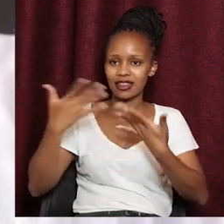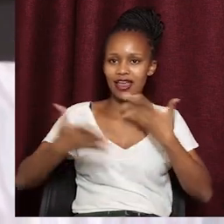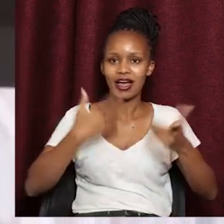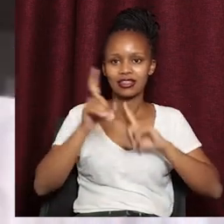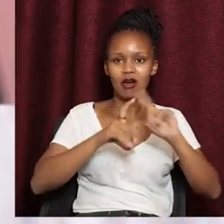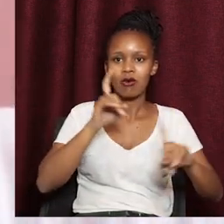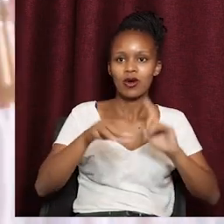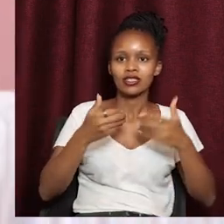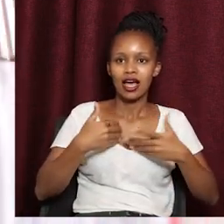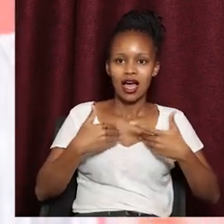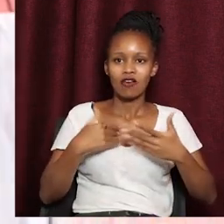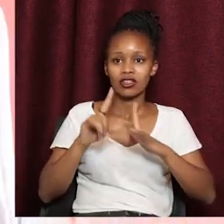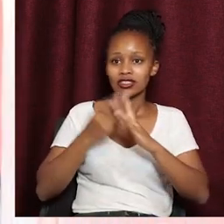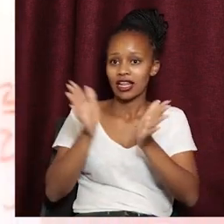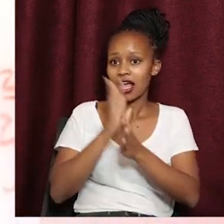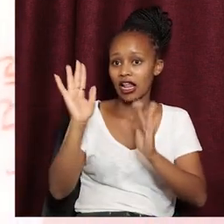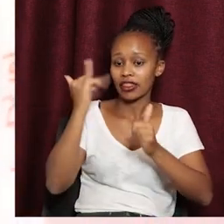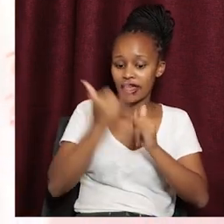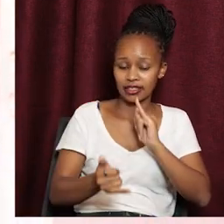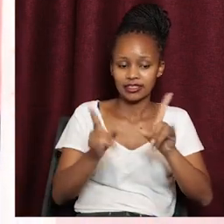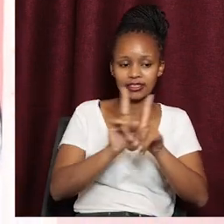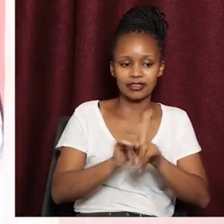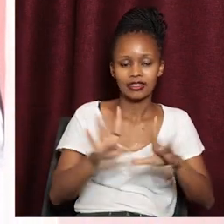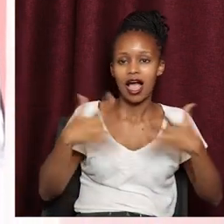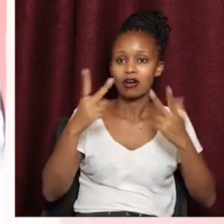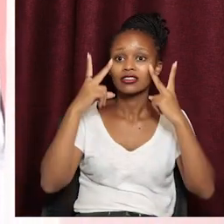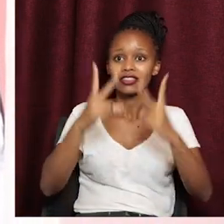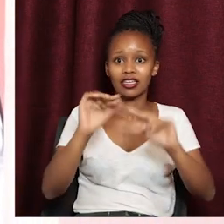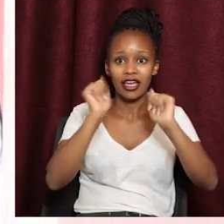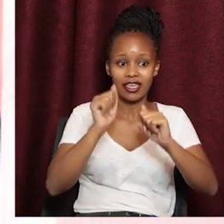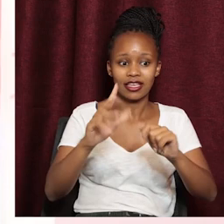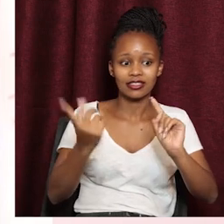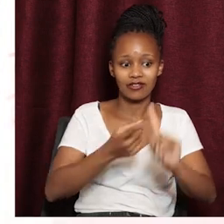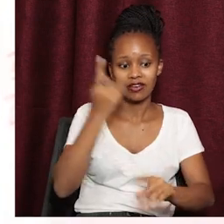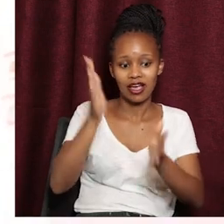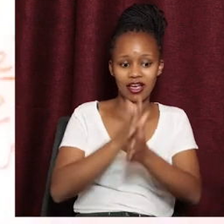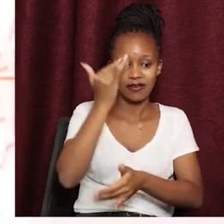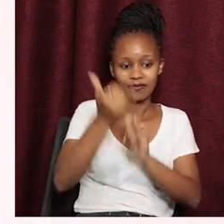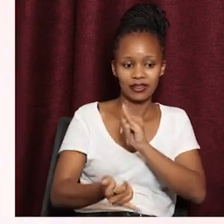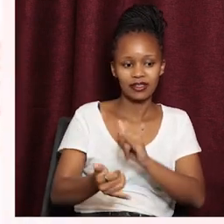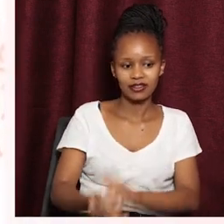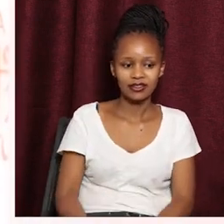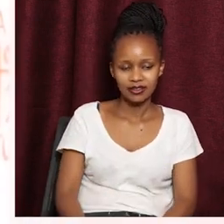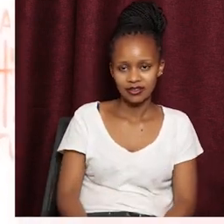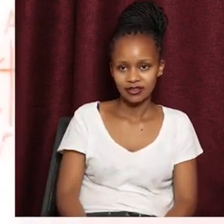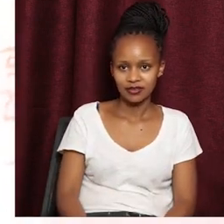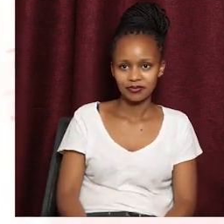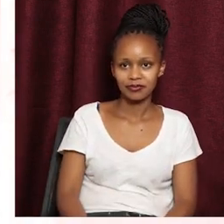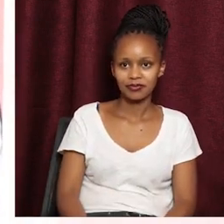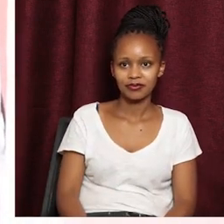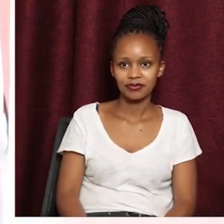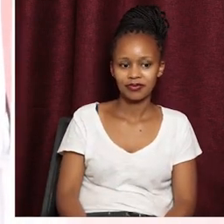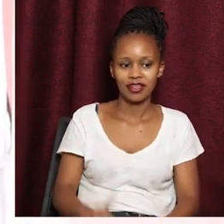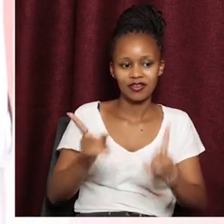to the questions that we have. He is the beginning and the end. He is, as you can see, He is the Alpha and the Omega. He is